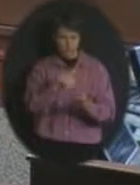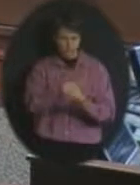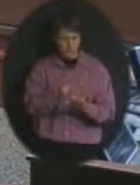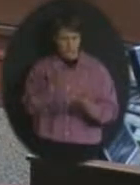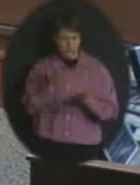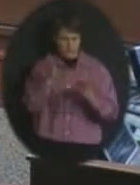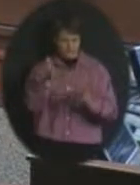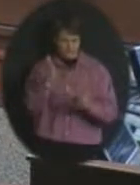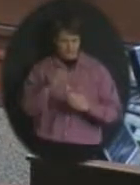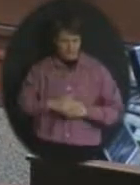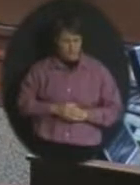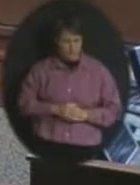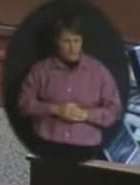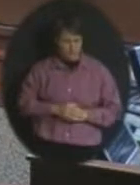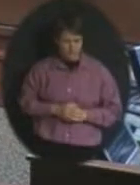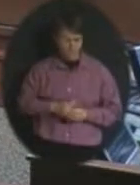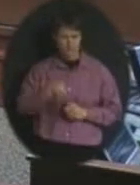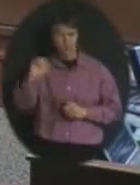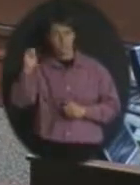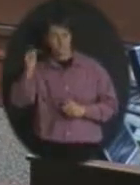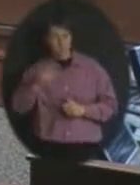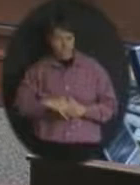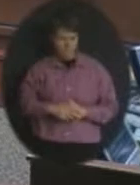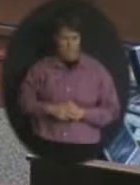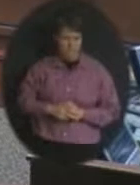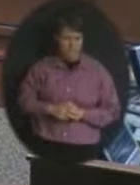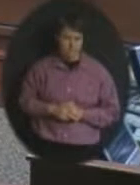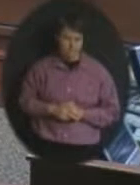presented. Second.